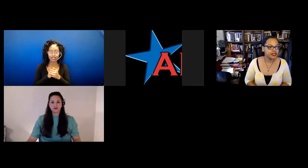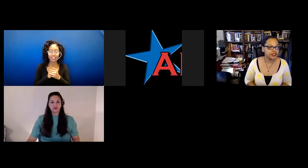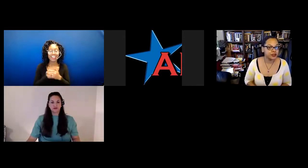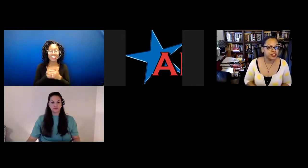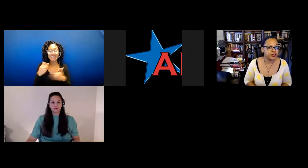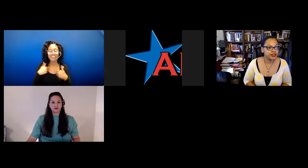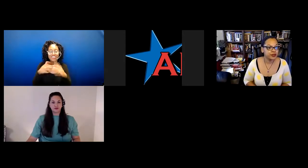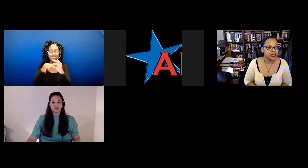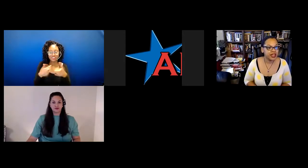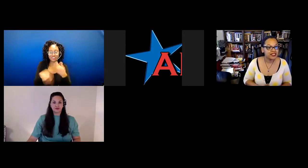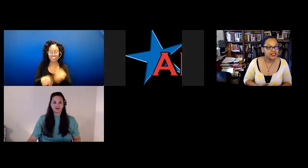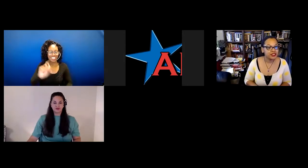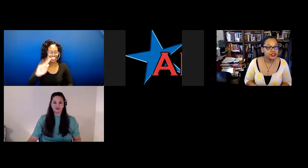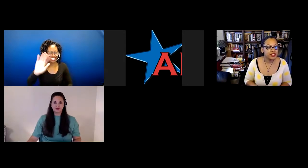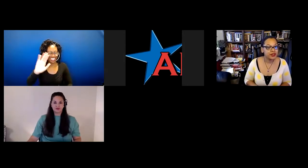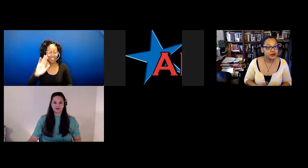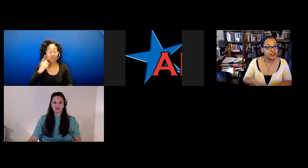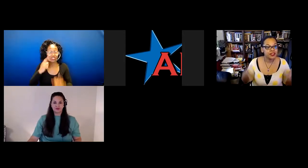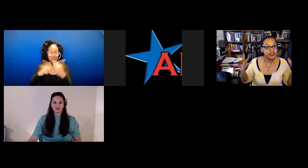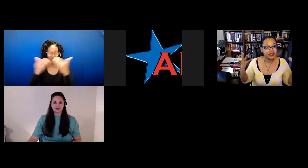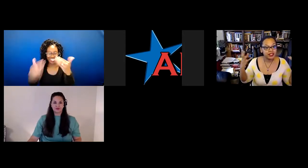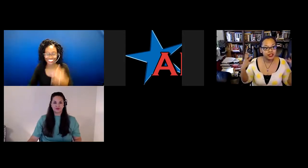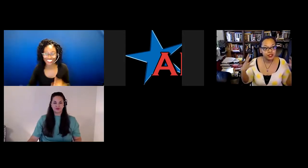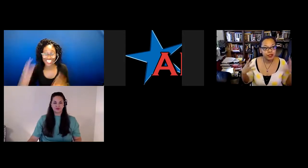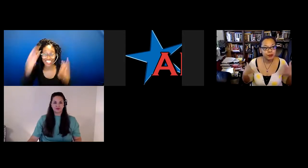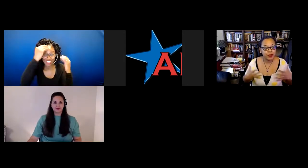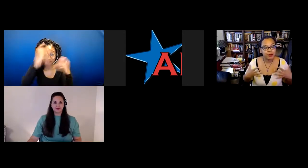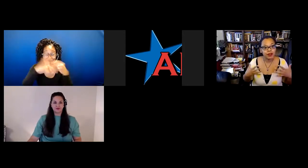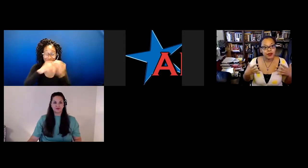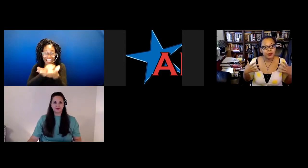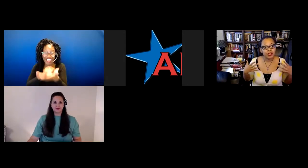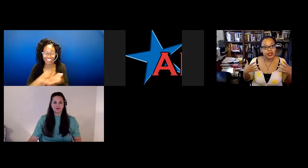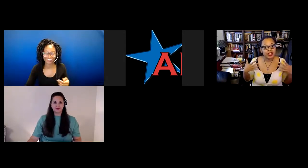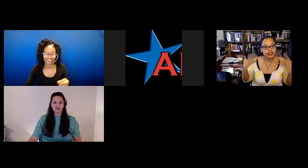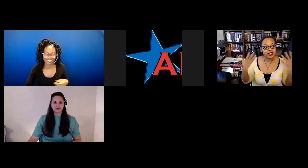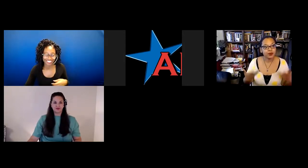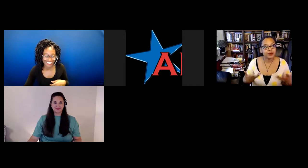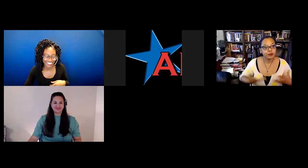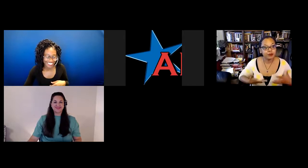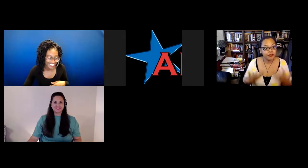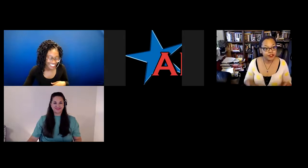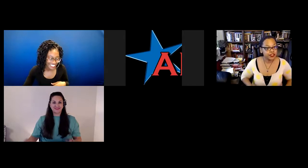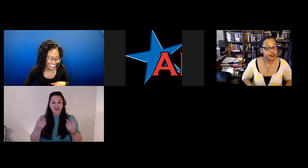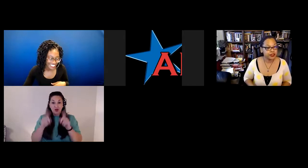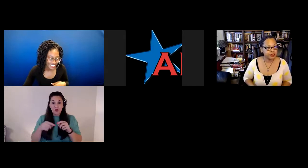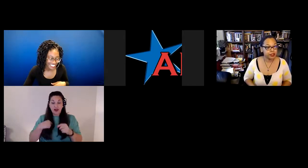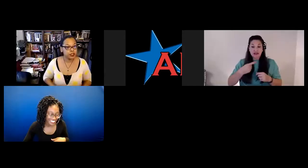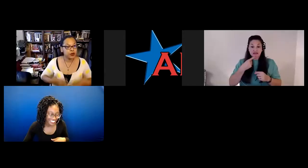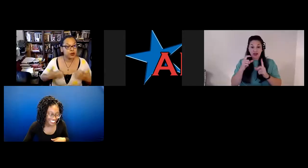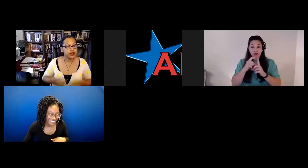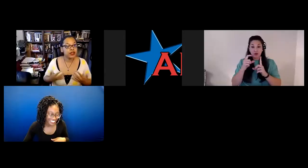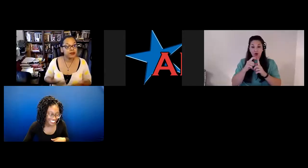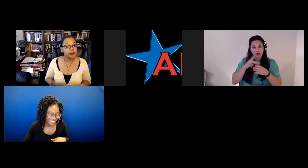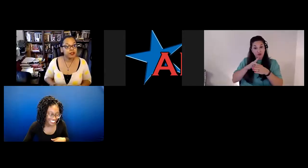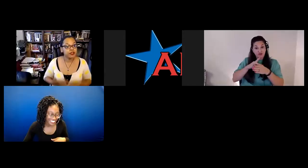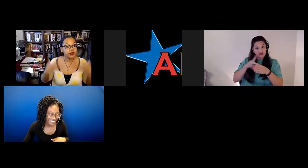interpreters switch out. So as they switch out, I want you to think a little bit about, when I say the word professionalism,